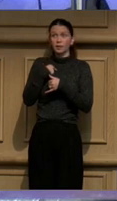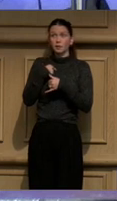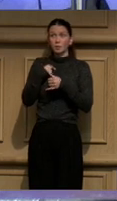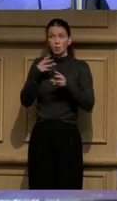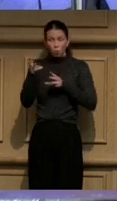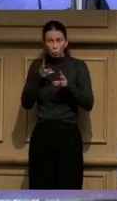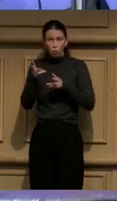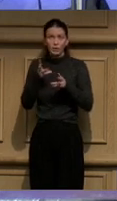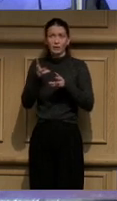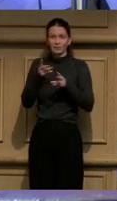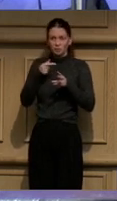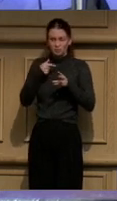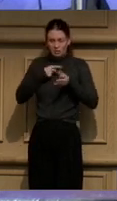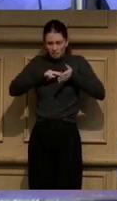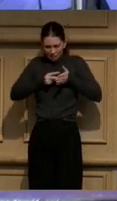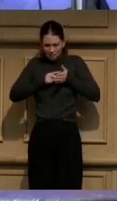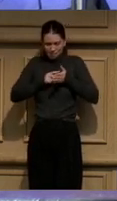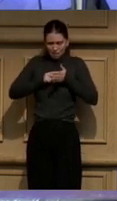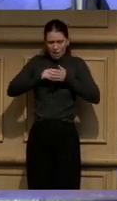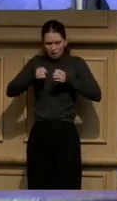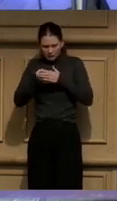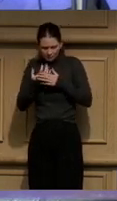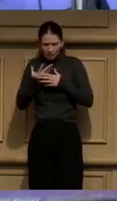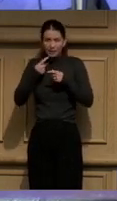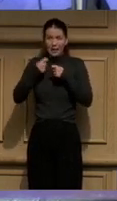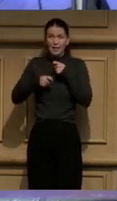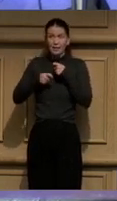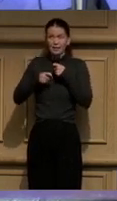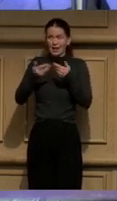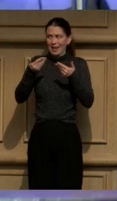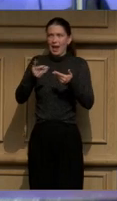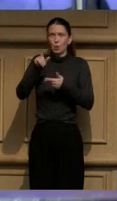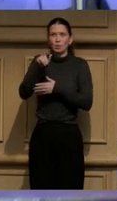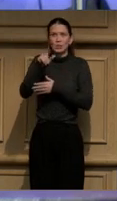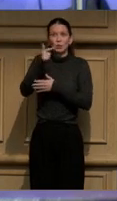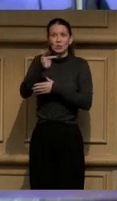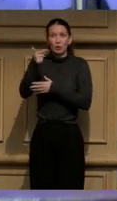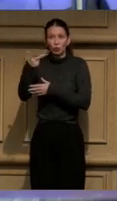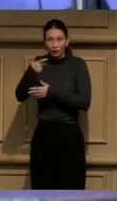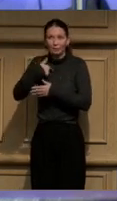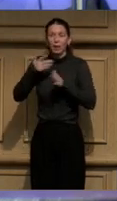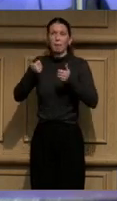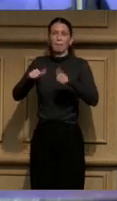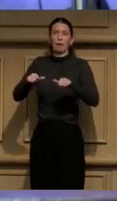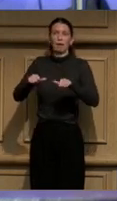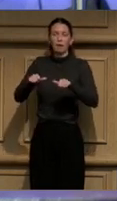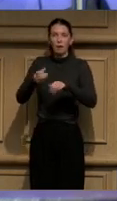the production of it is happening in 2023. So these are all, and even I got a lot of